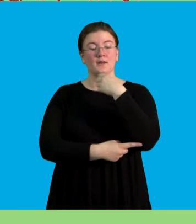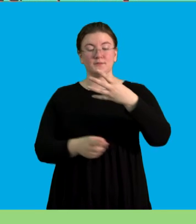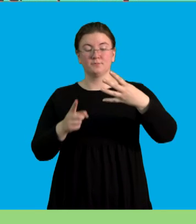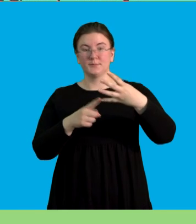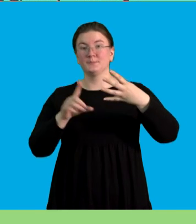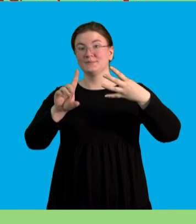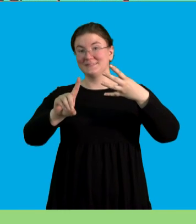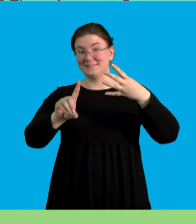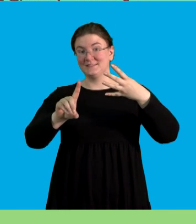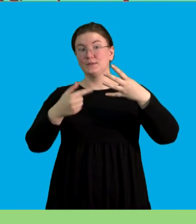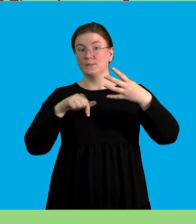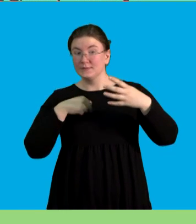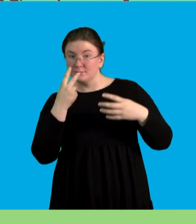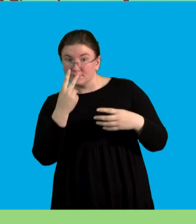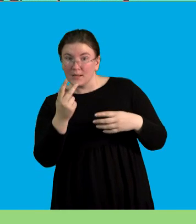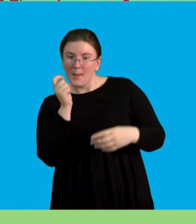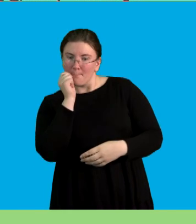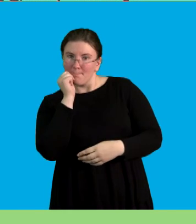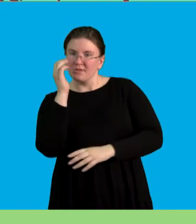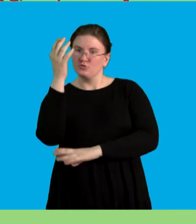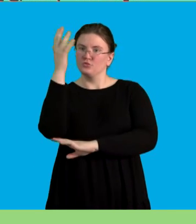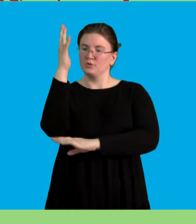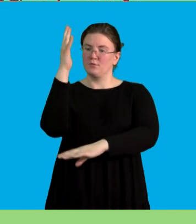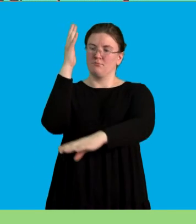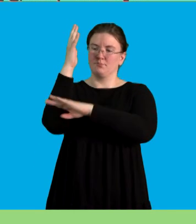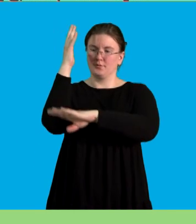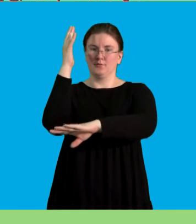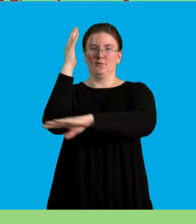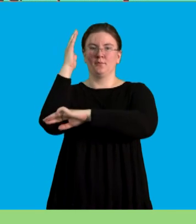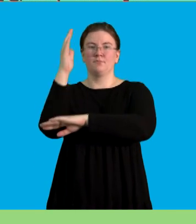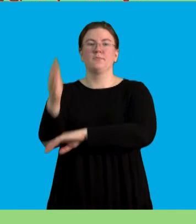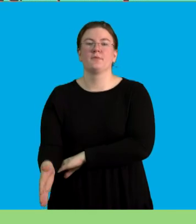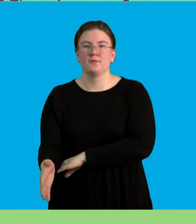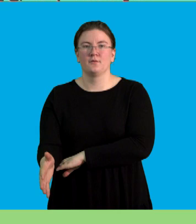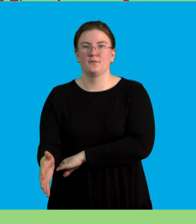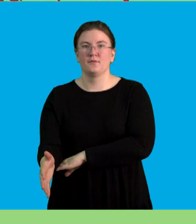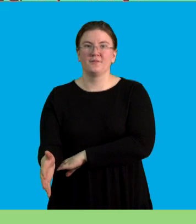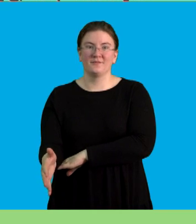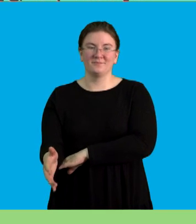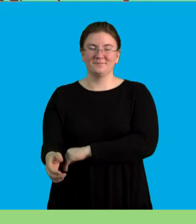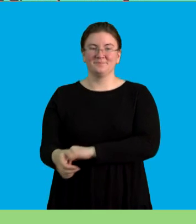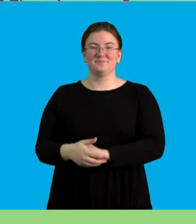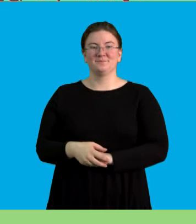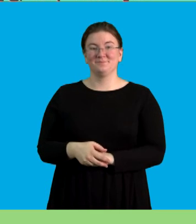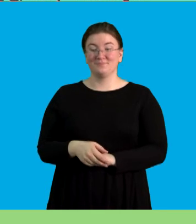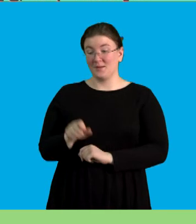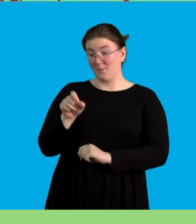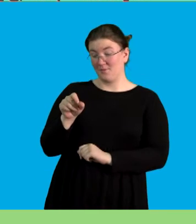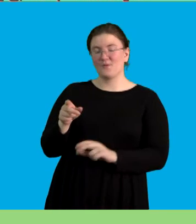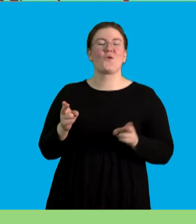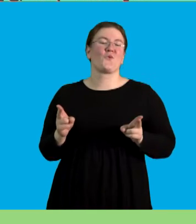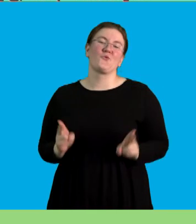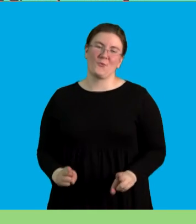And then lastly, D, we see a man chopping down trees,